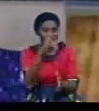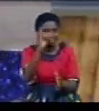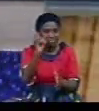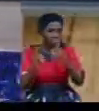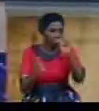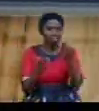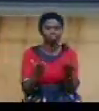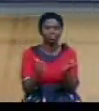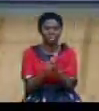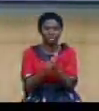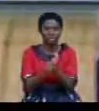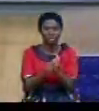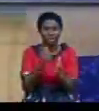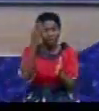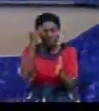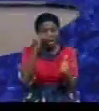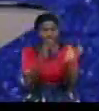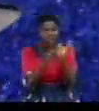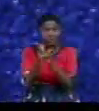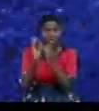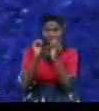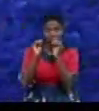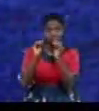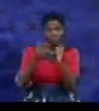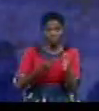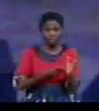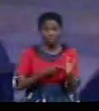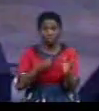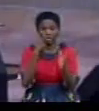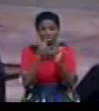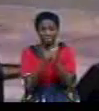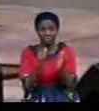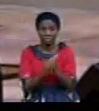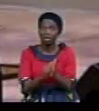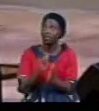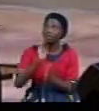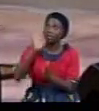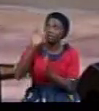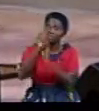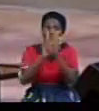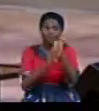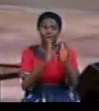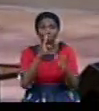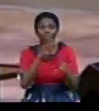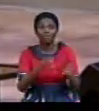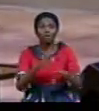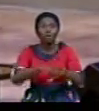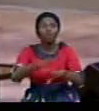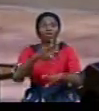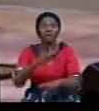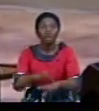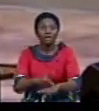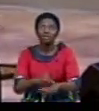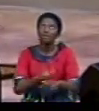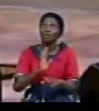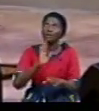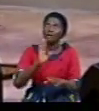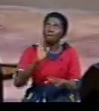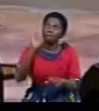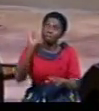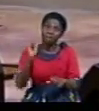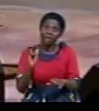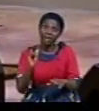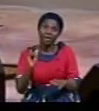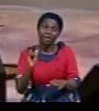Jesus taught us and he said they will be done on Earth by Kingdom citizens